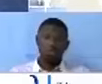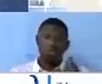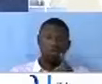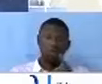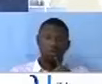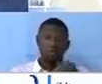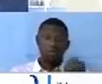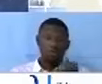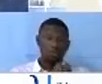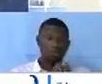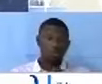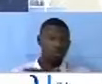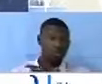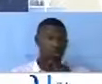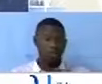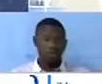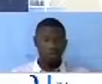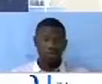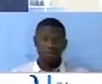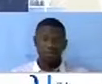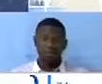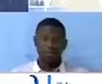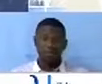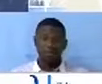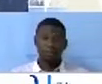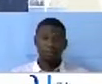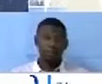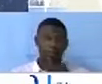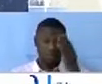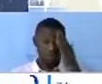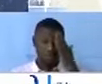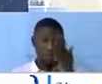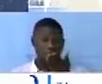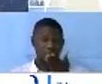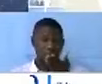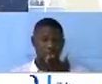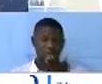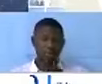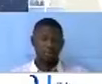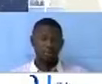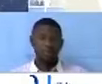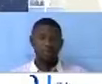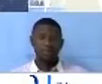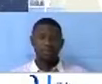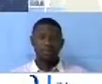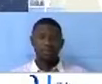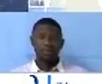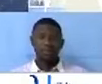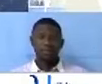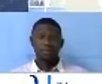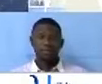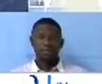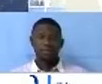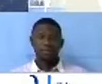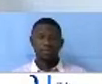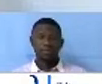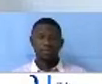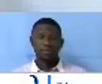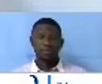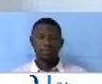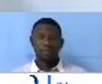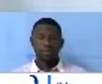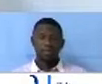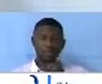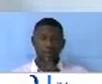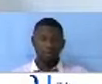because they wanted to? From the union, you're going to be able to do it. Yes, very